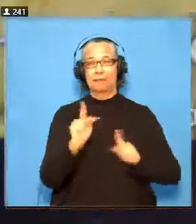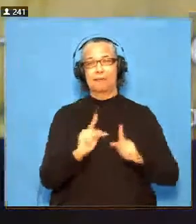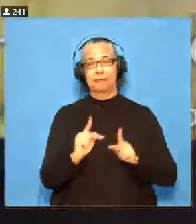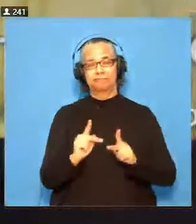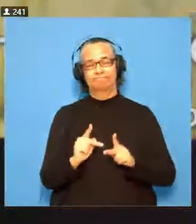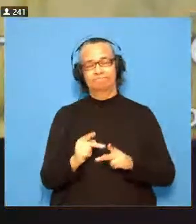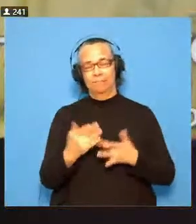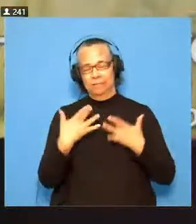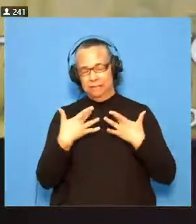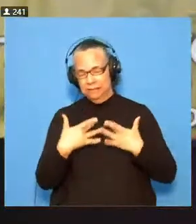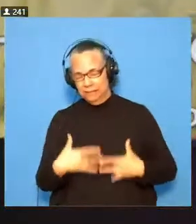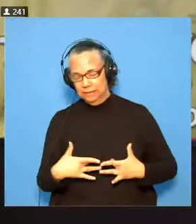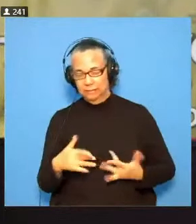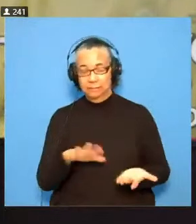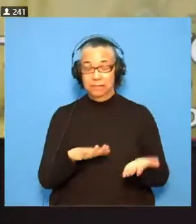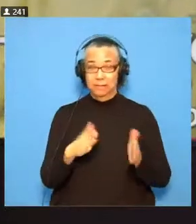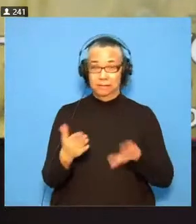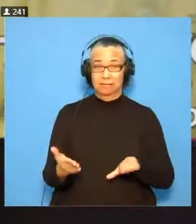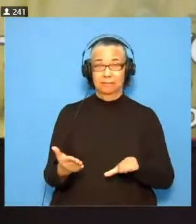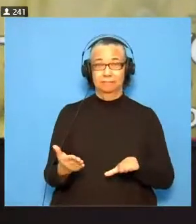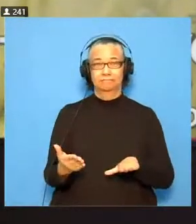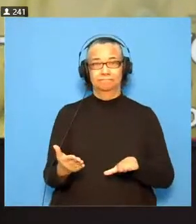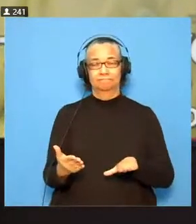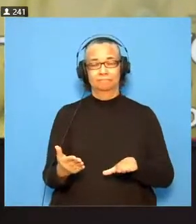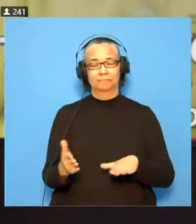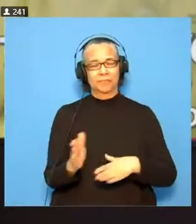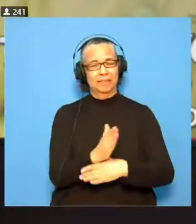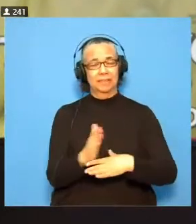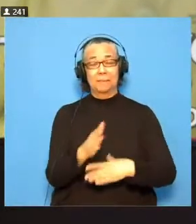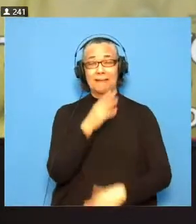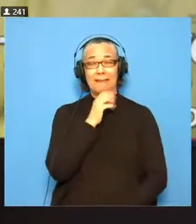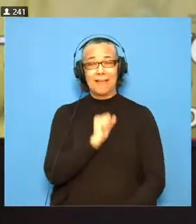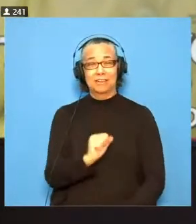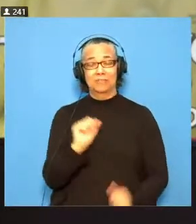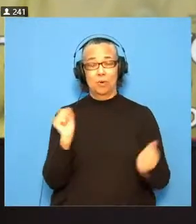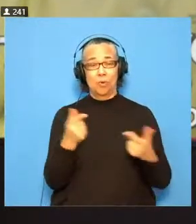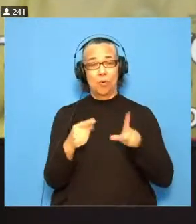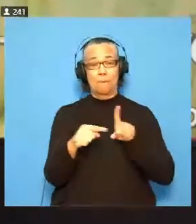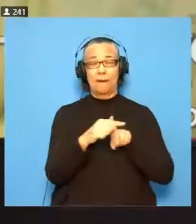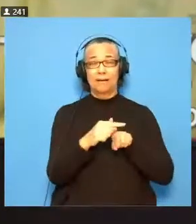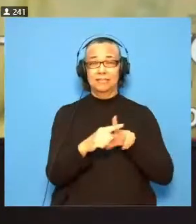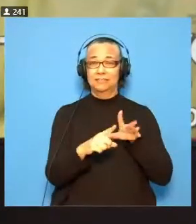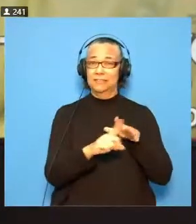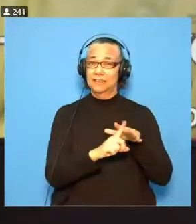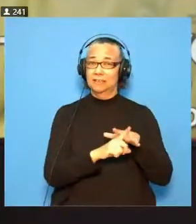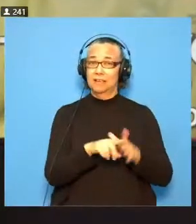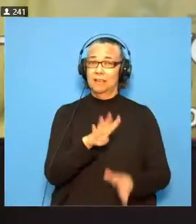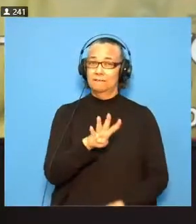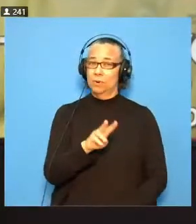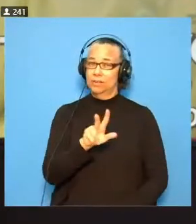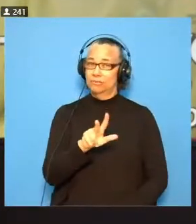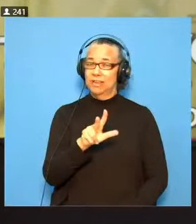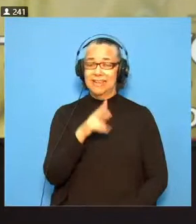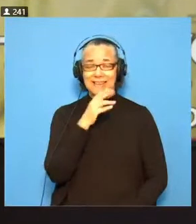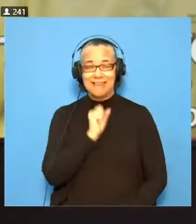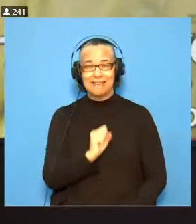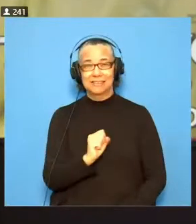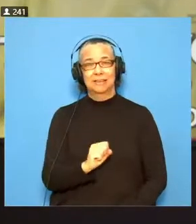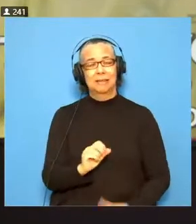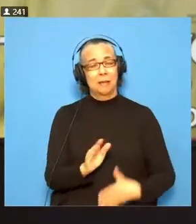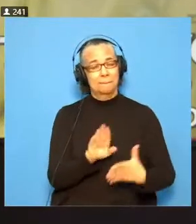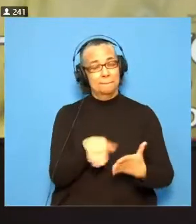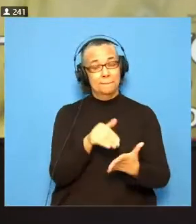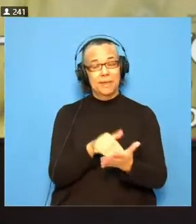succumbed to COVID-19. The mean age of all confirmed positive cases is 43 years, with the median age being